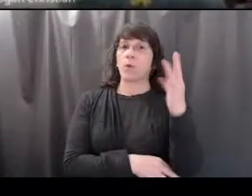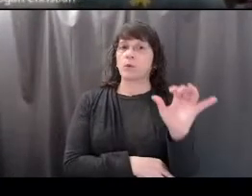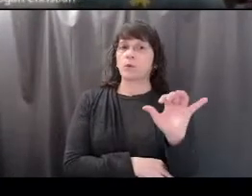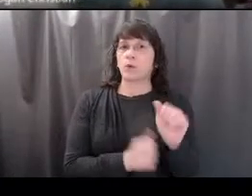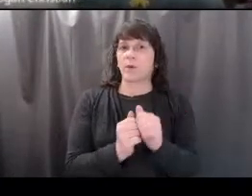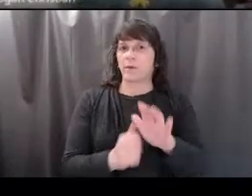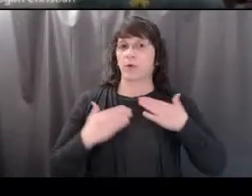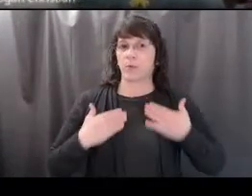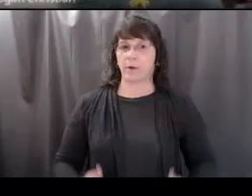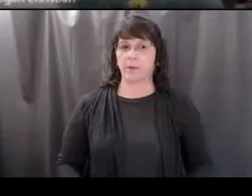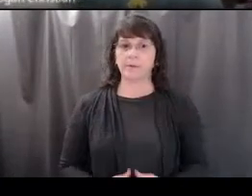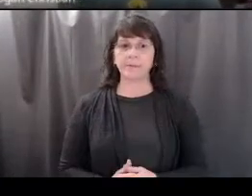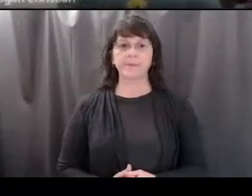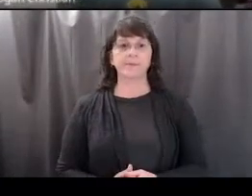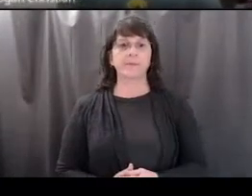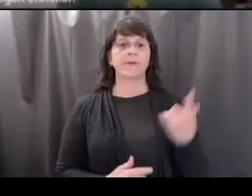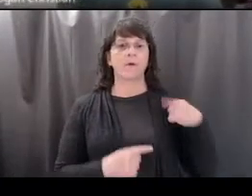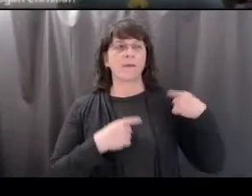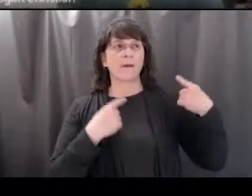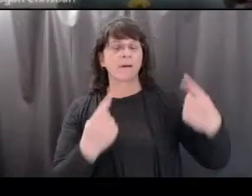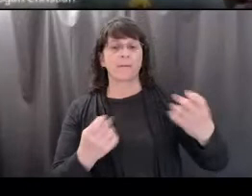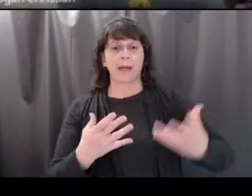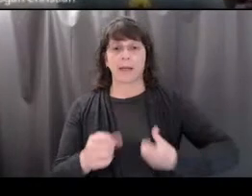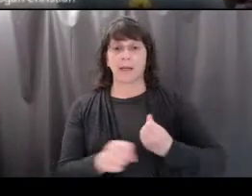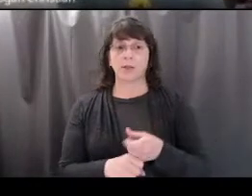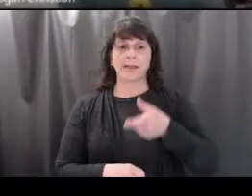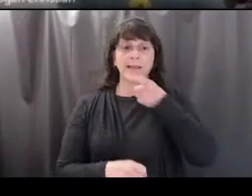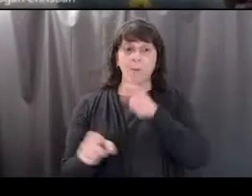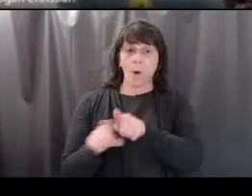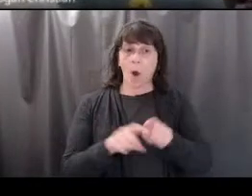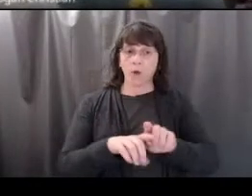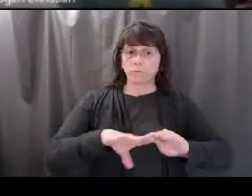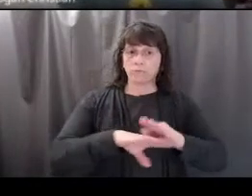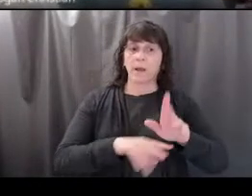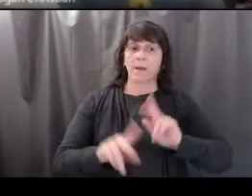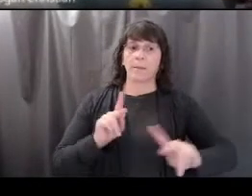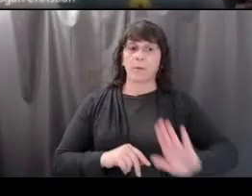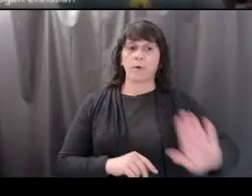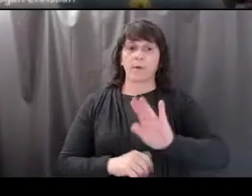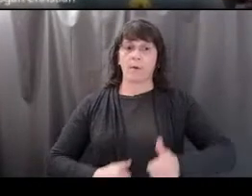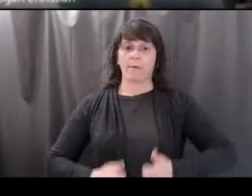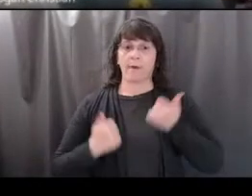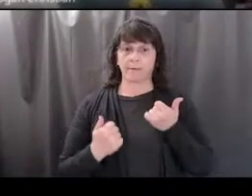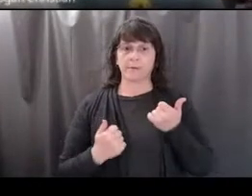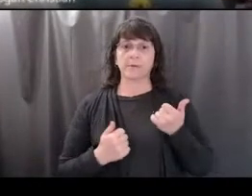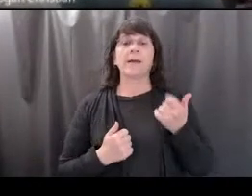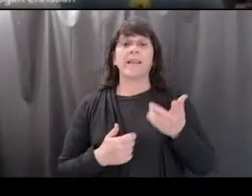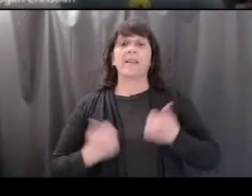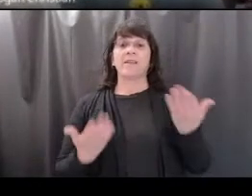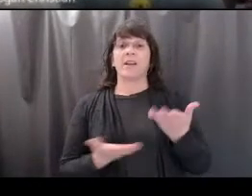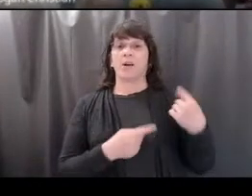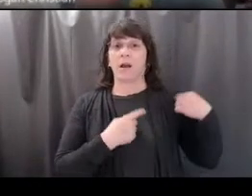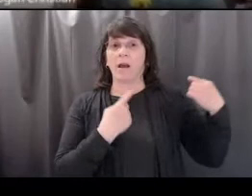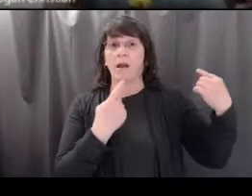with their bodies. For thousands of years, salmon also shaped the lives of the people who have lived here since time